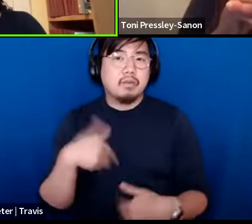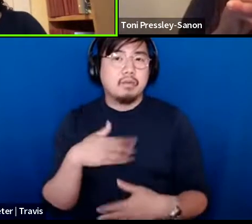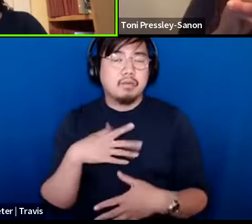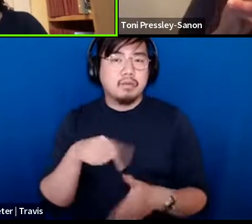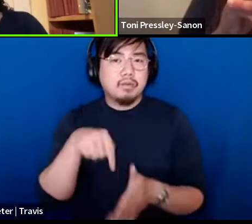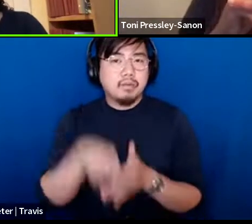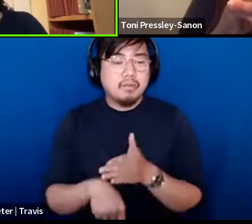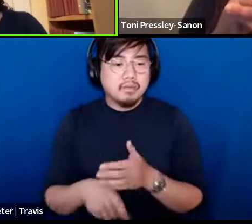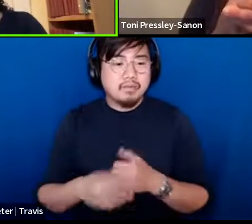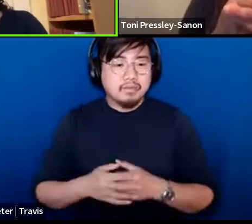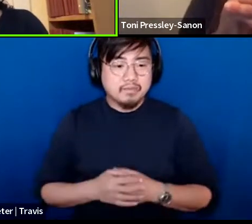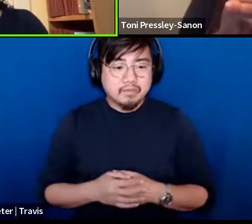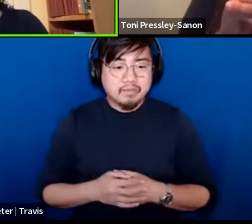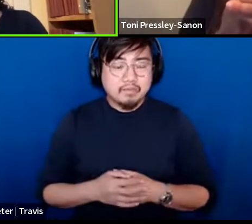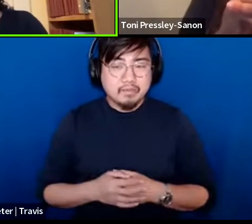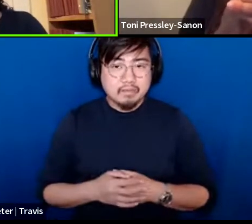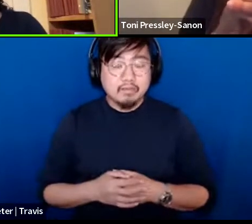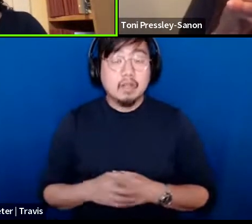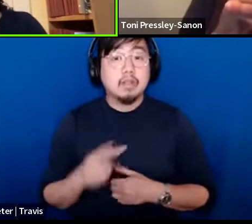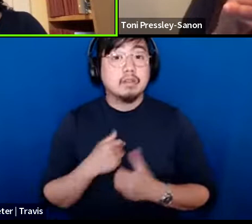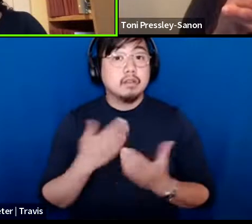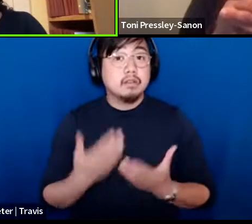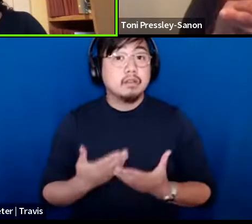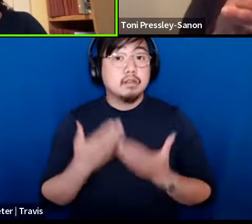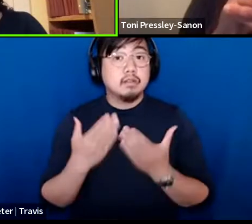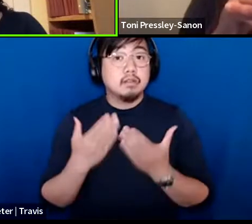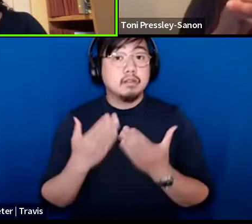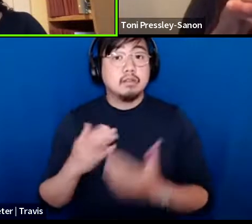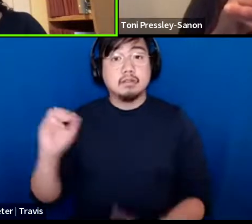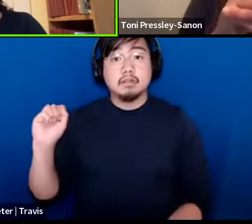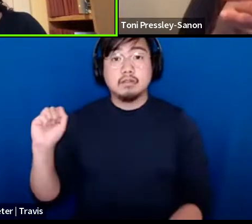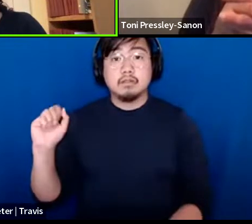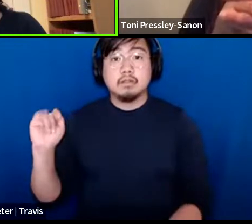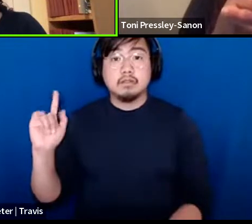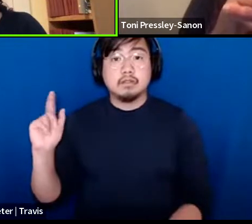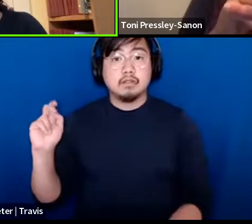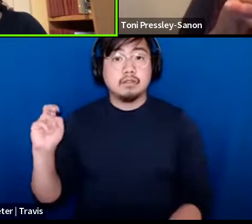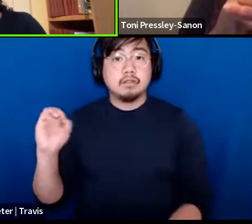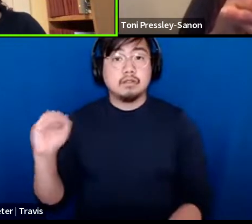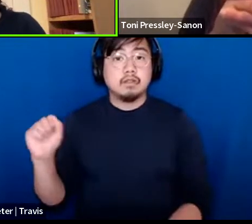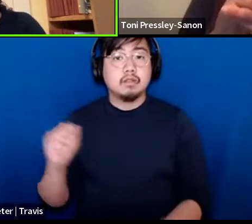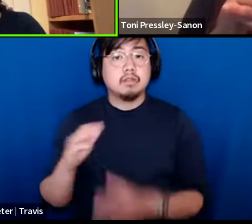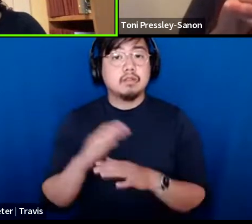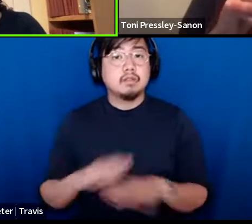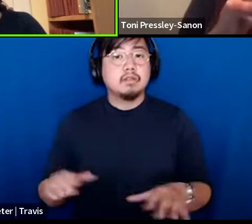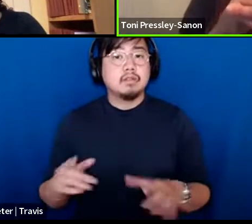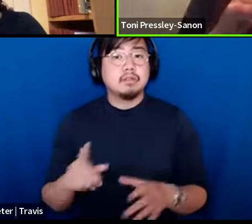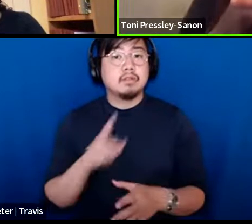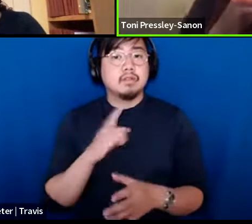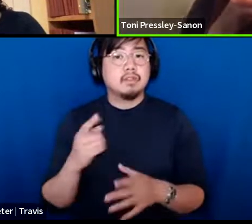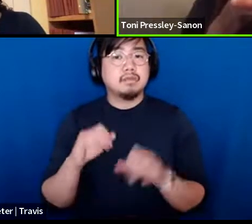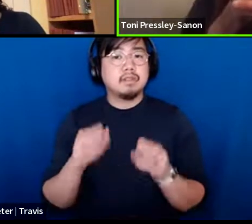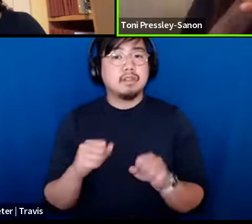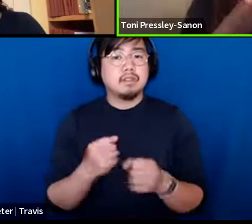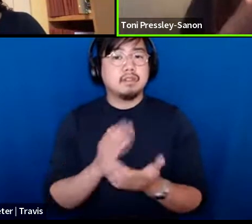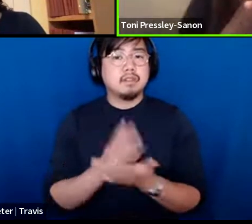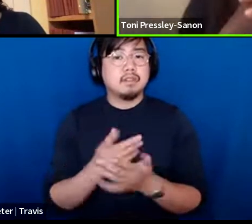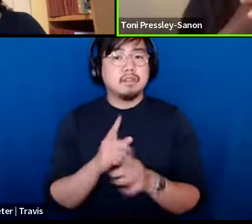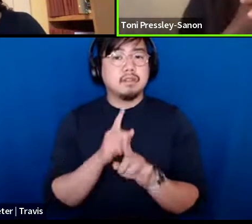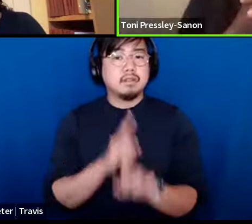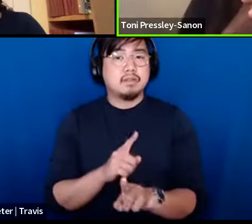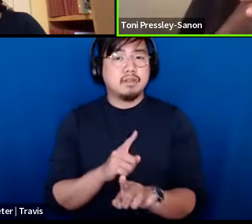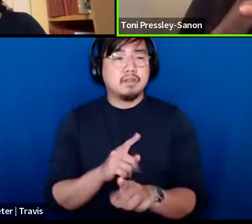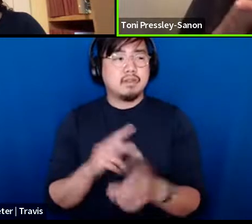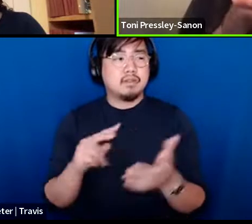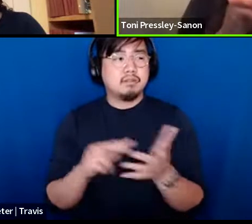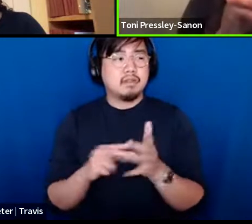that the role of stillness is the capacity to stop reacting, to be in a space of